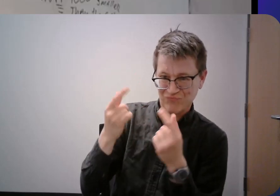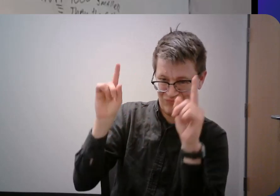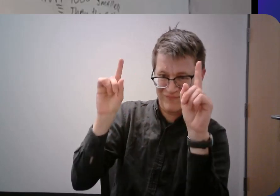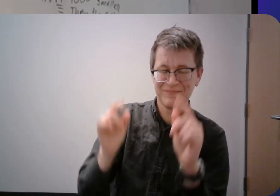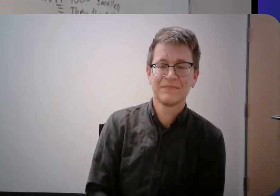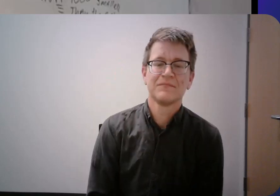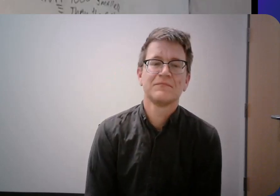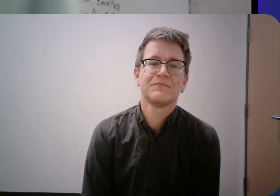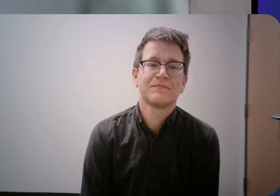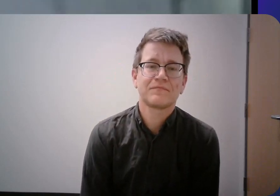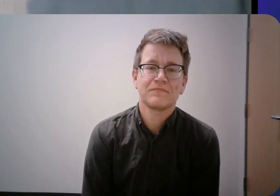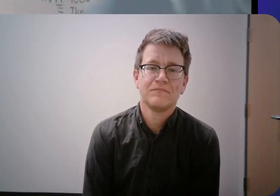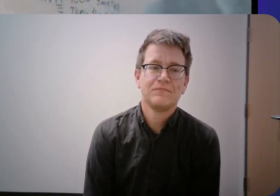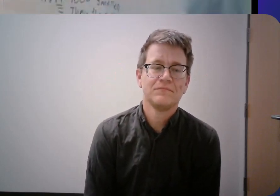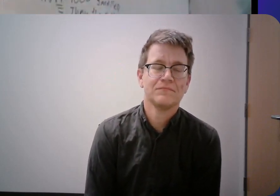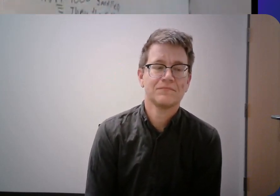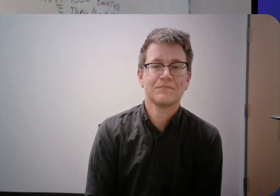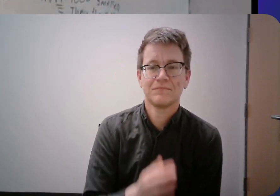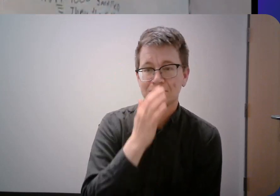Spray bottle?